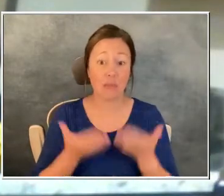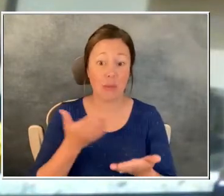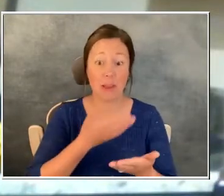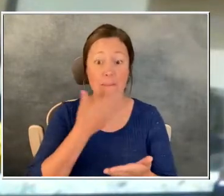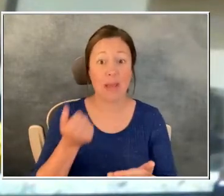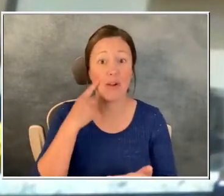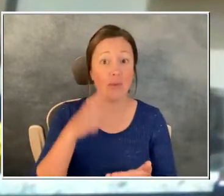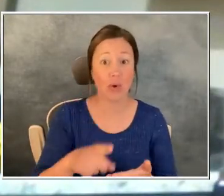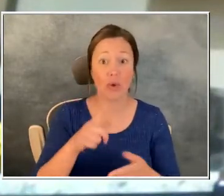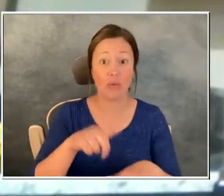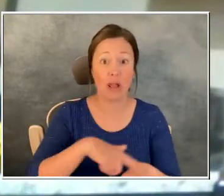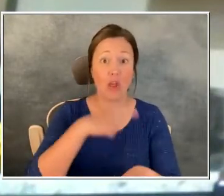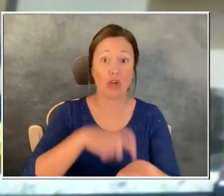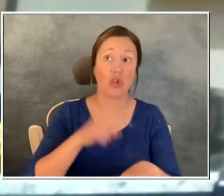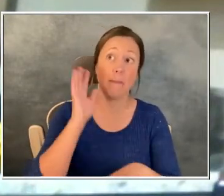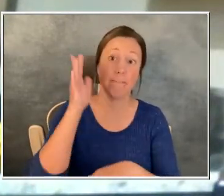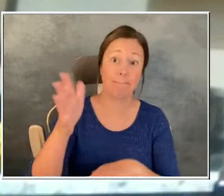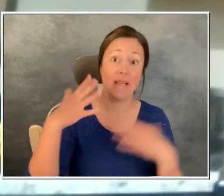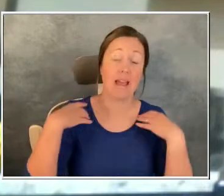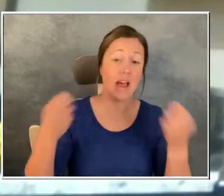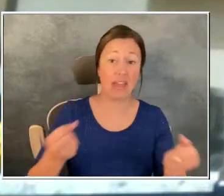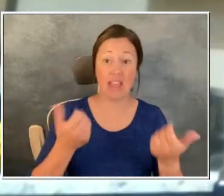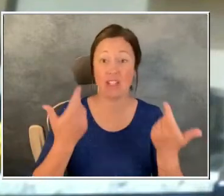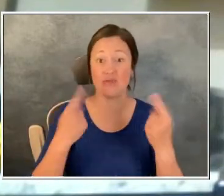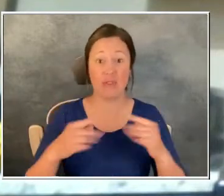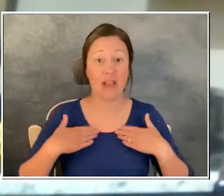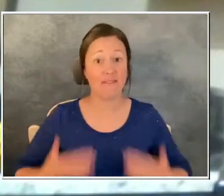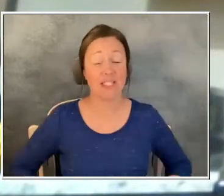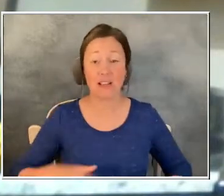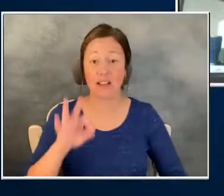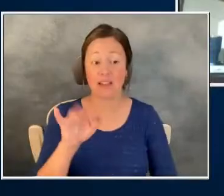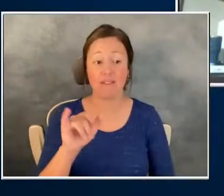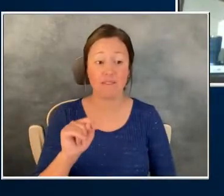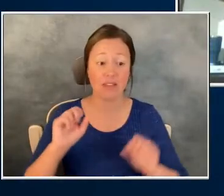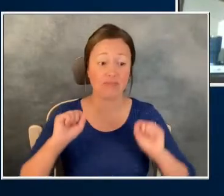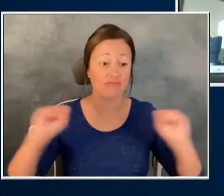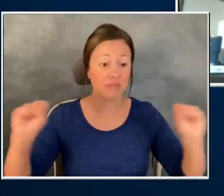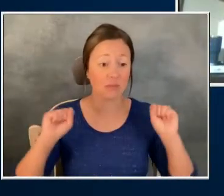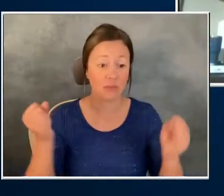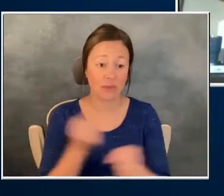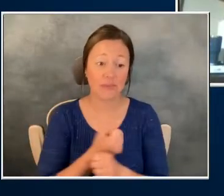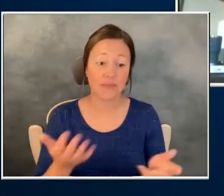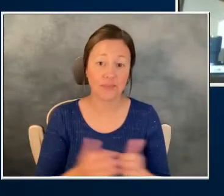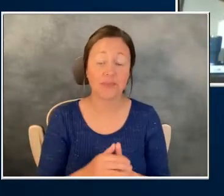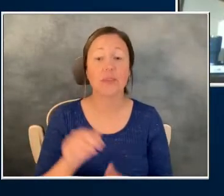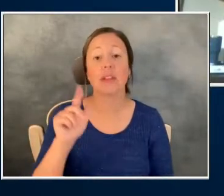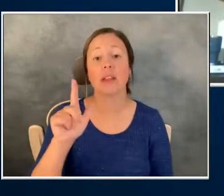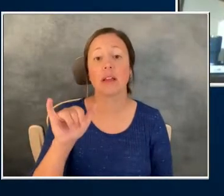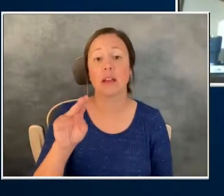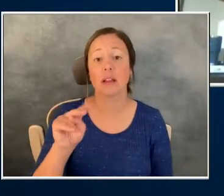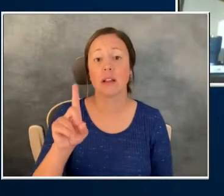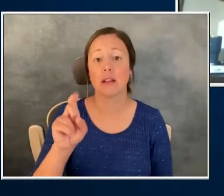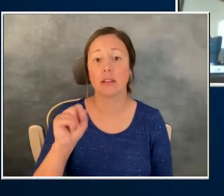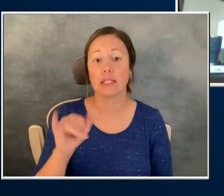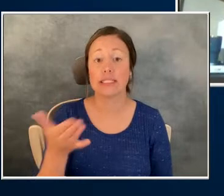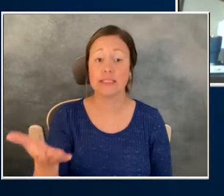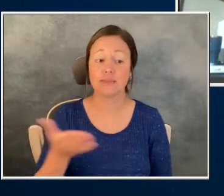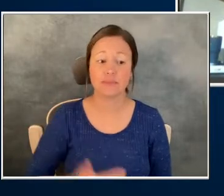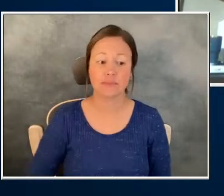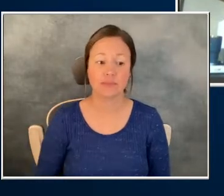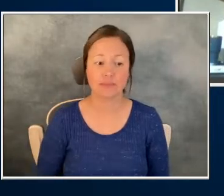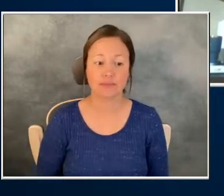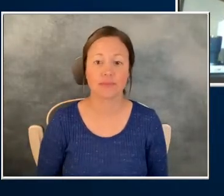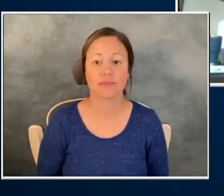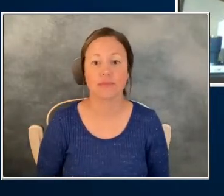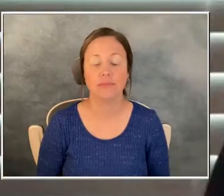run if you're just keep yourself physically fit and everything. And Lindsay, what would you like our viewers to know?